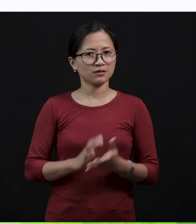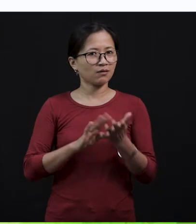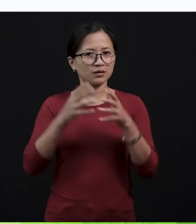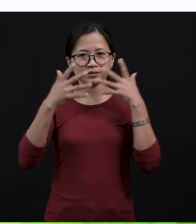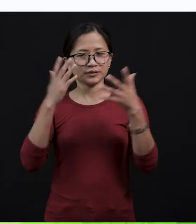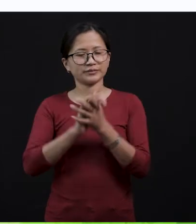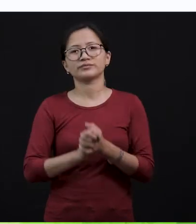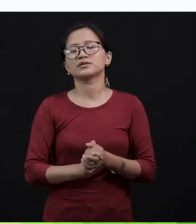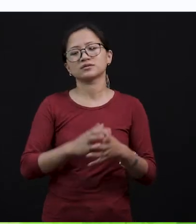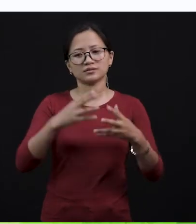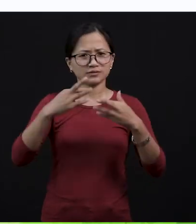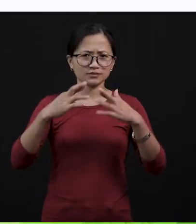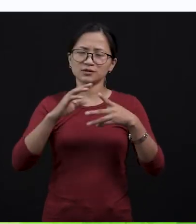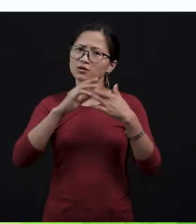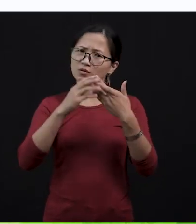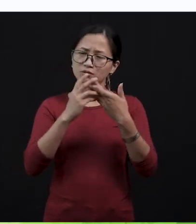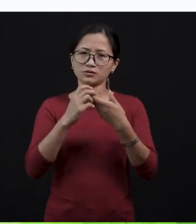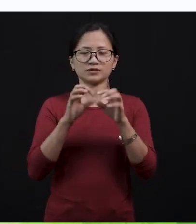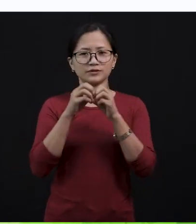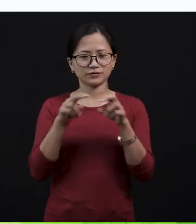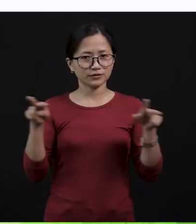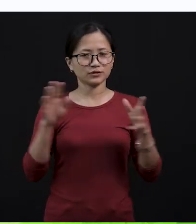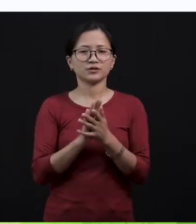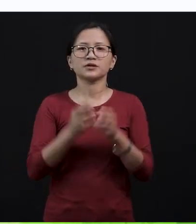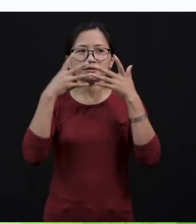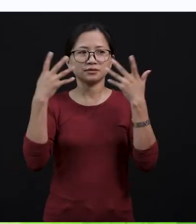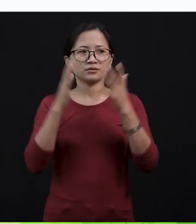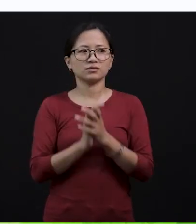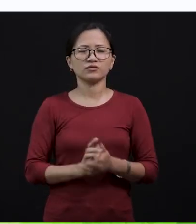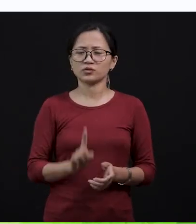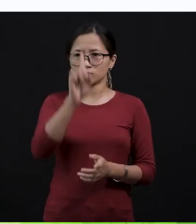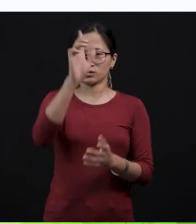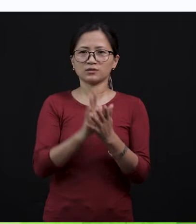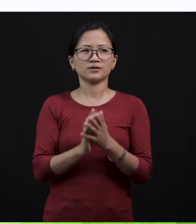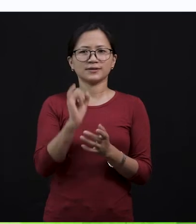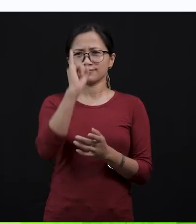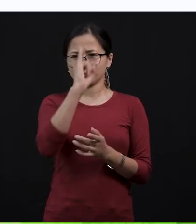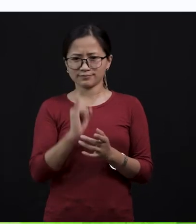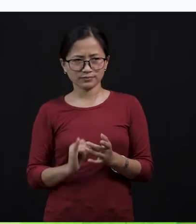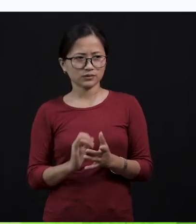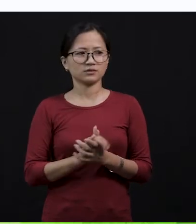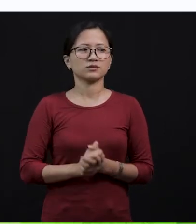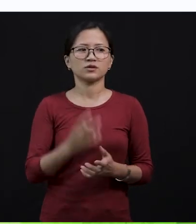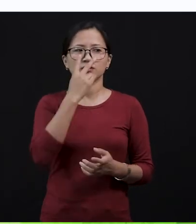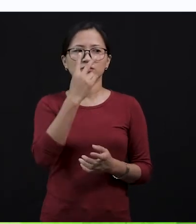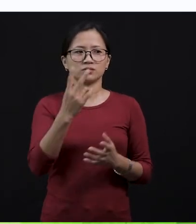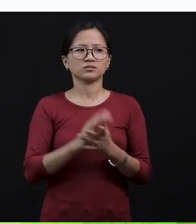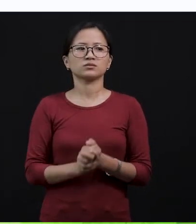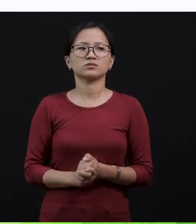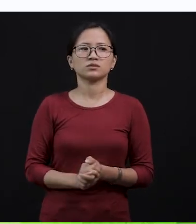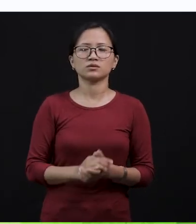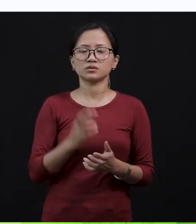Macavity is a ginger cat. He's very tall and thin. You would know him if you saw him,